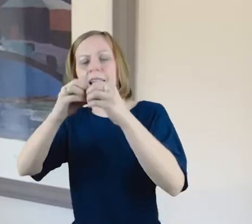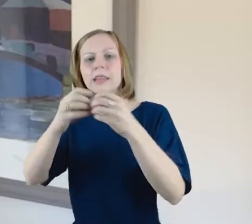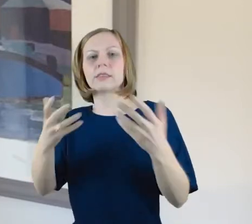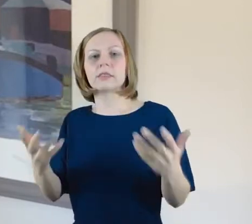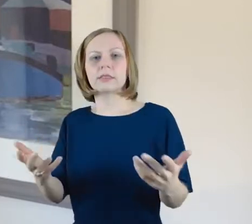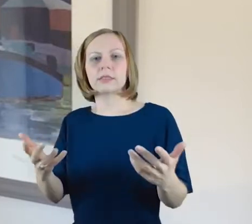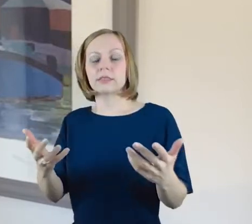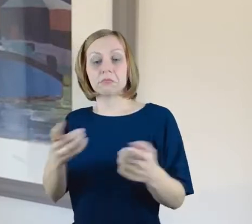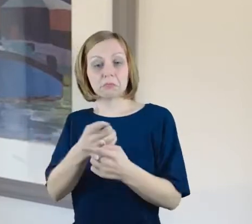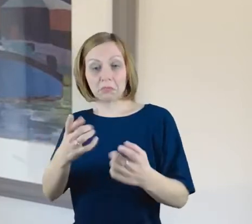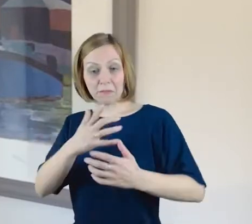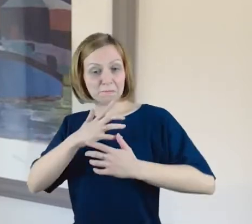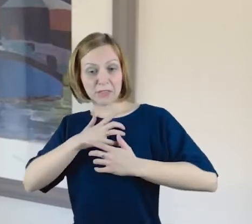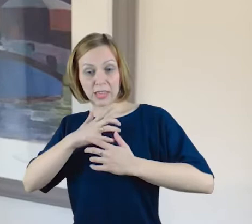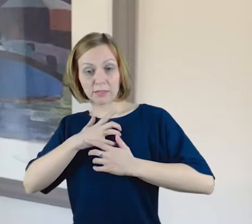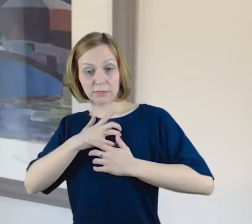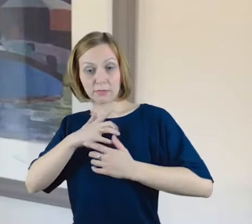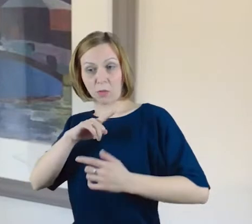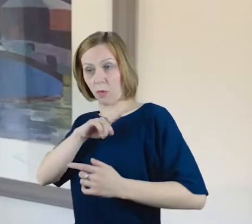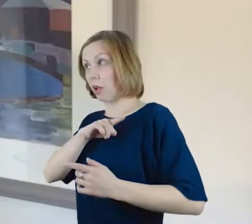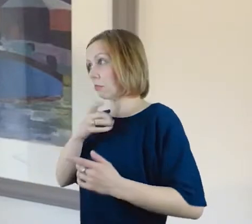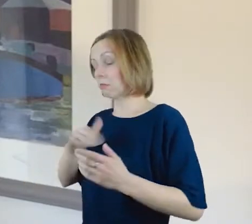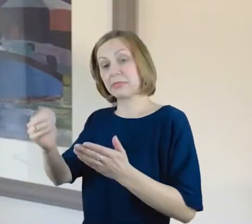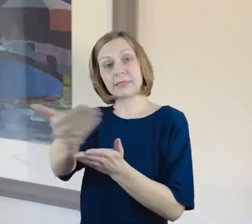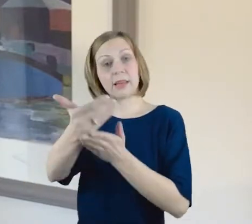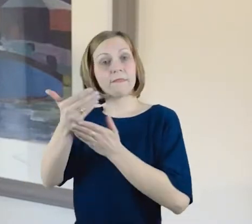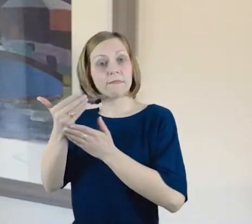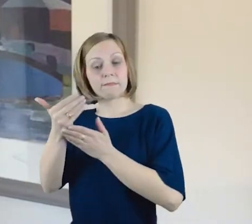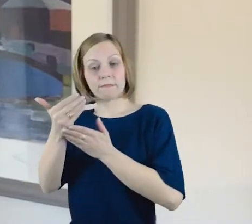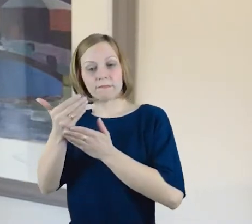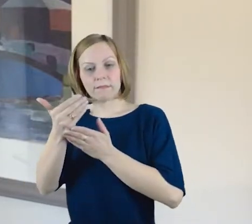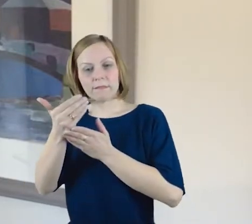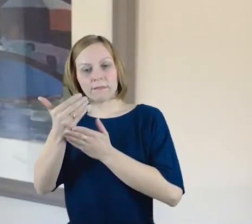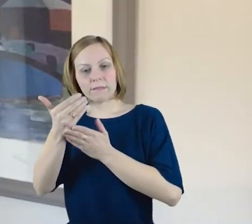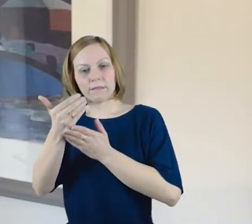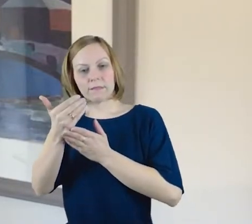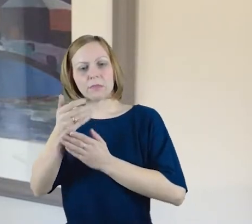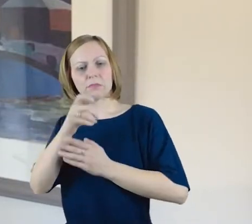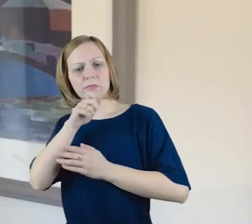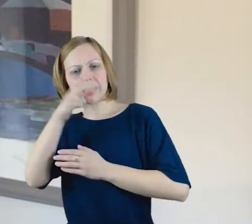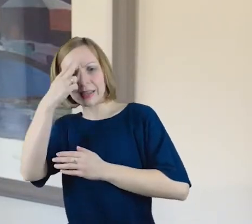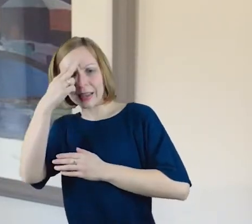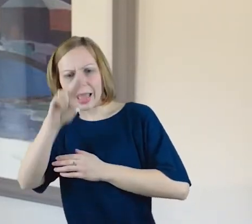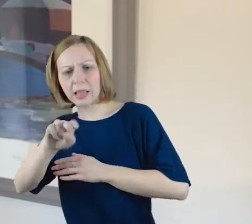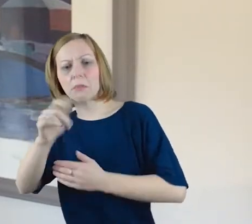not fear, for I have redeemed you. I have called you by name, you are mine.